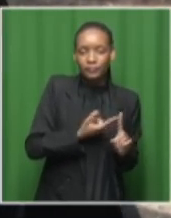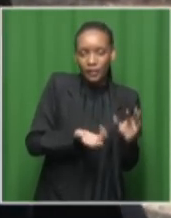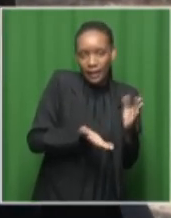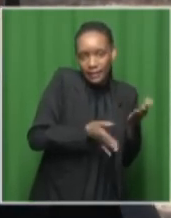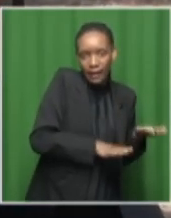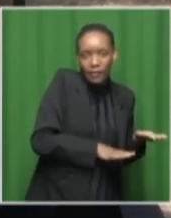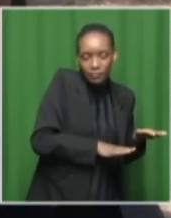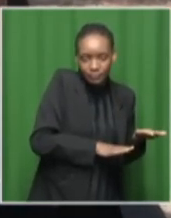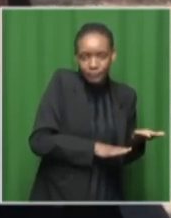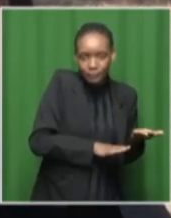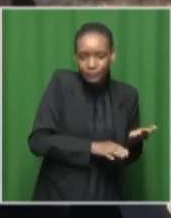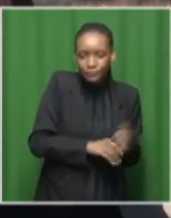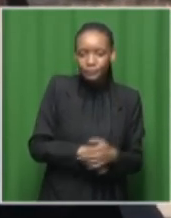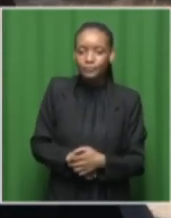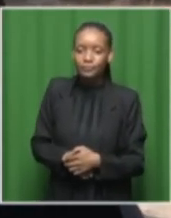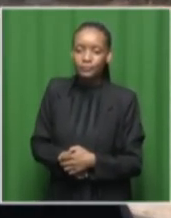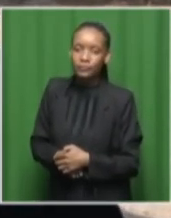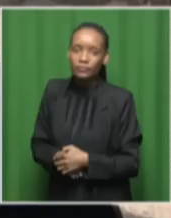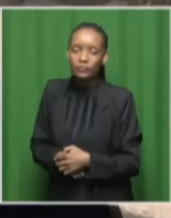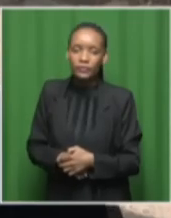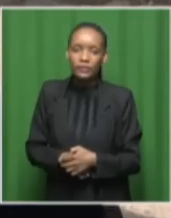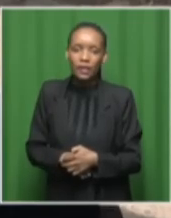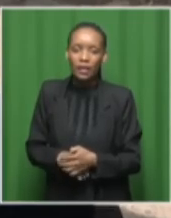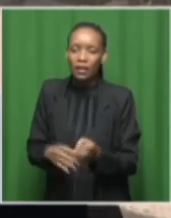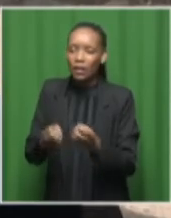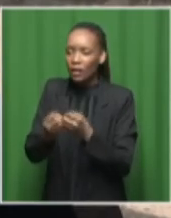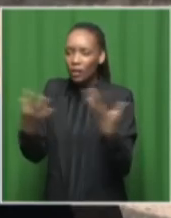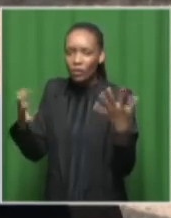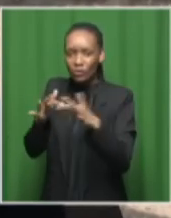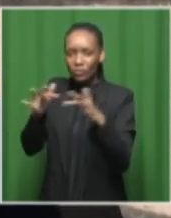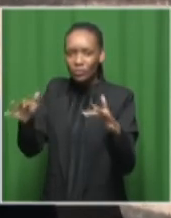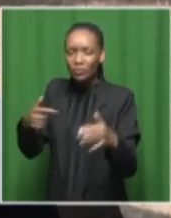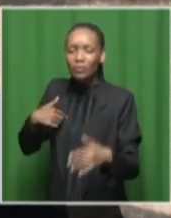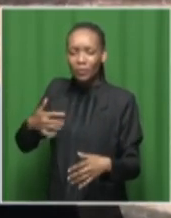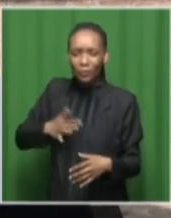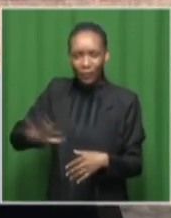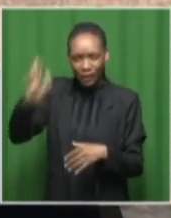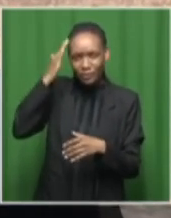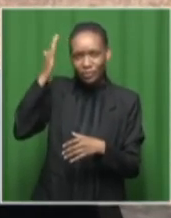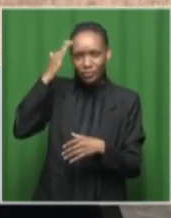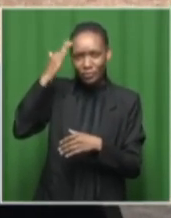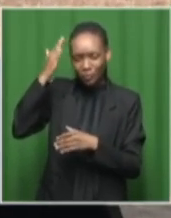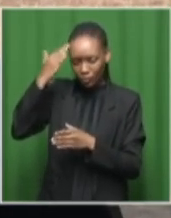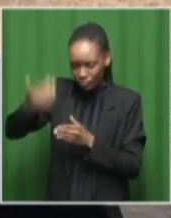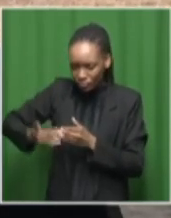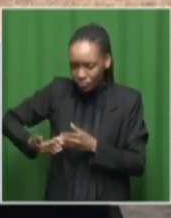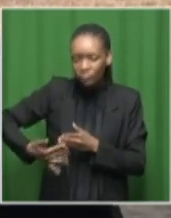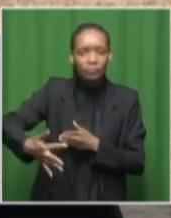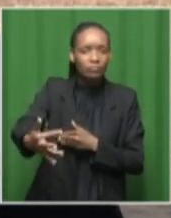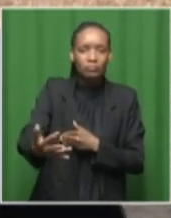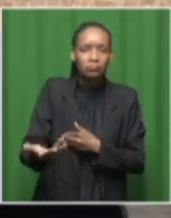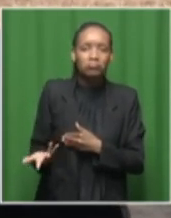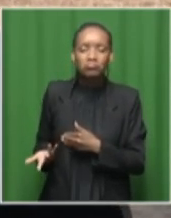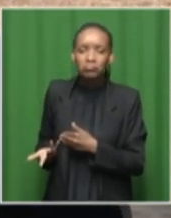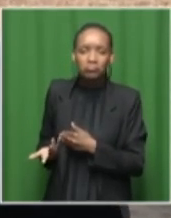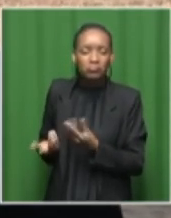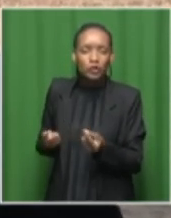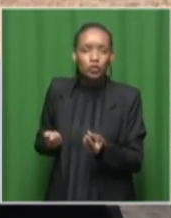And I guess now, obviously, a lot of people want to know what will be the next step now in terms of what is going to happen. Of course, we